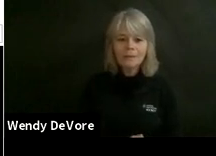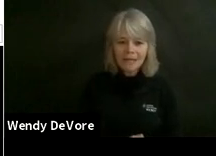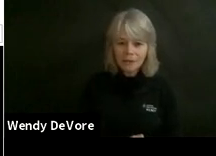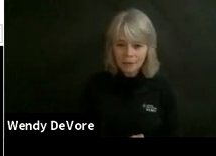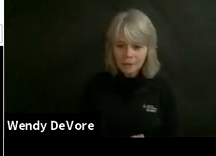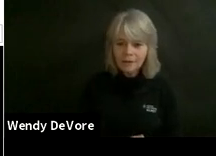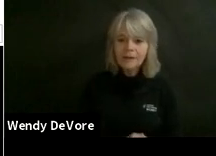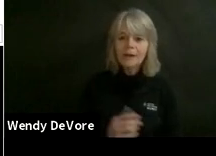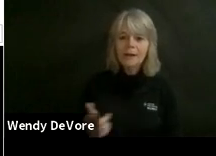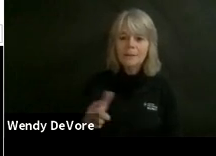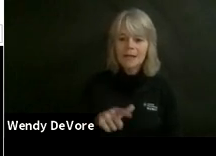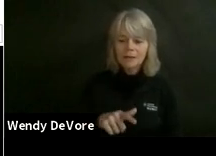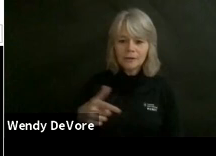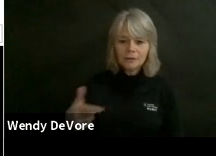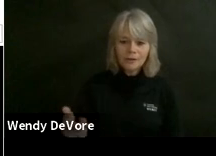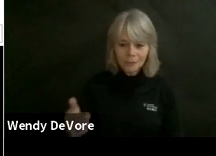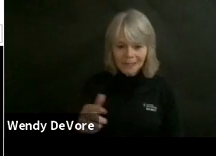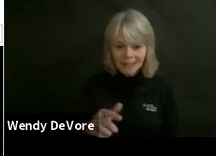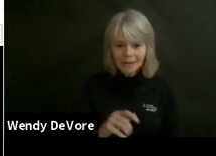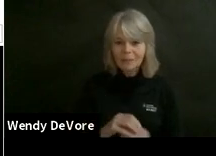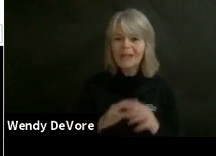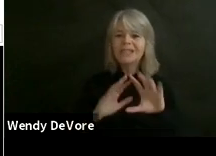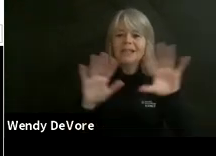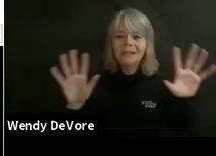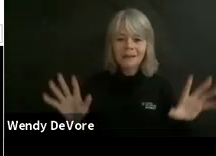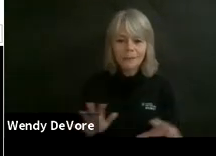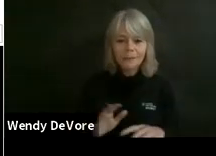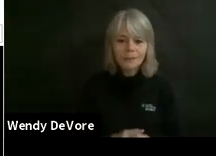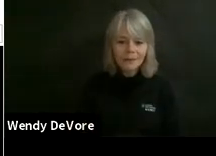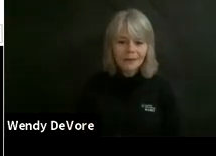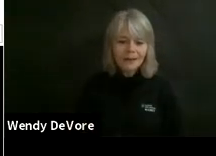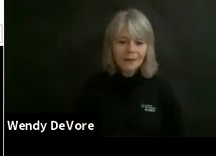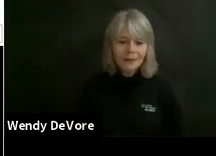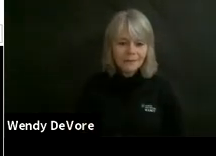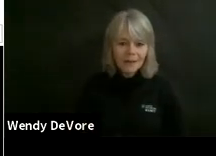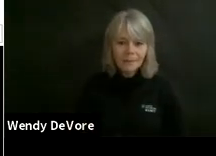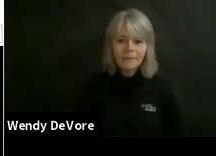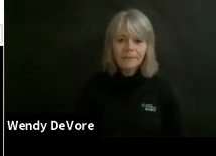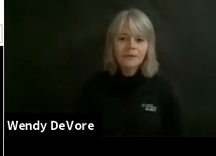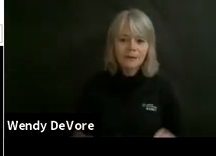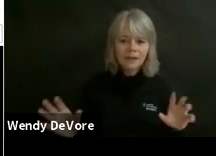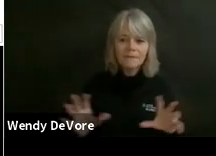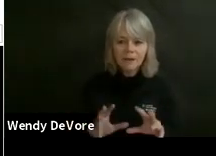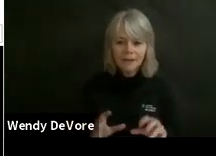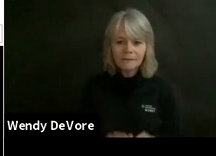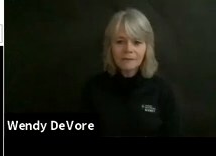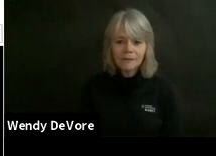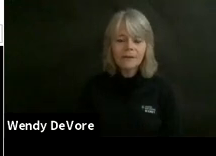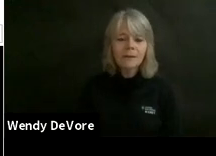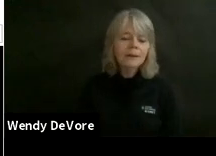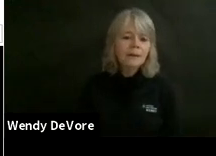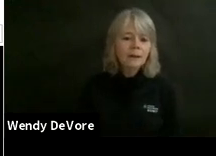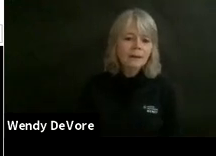you take turn, take turns for speaking, especially on a remote setup, because it can get very